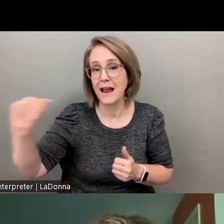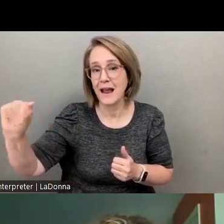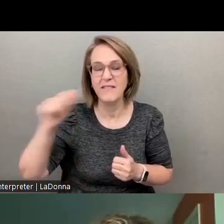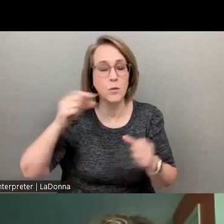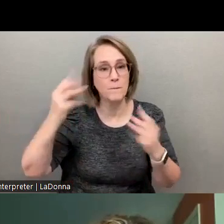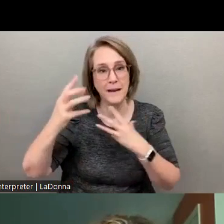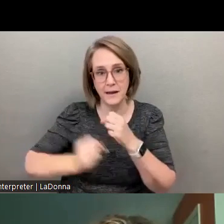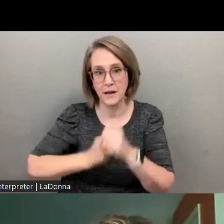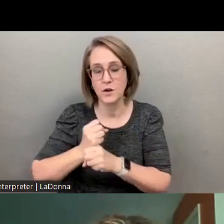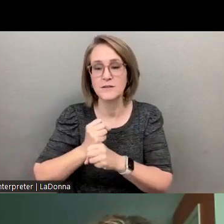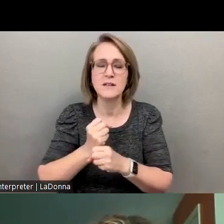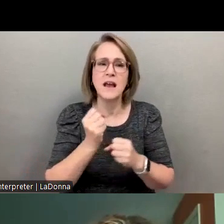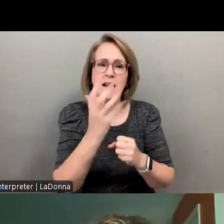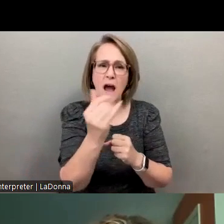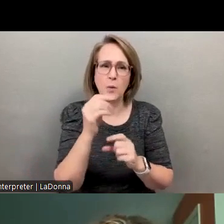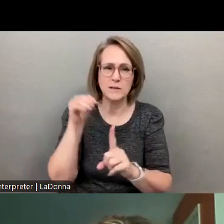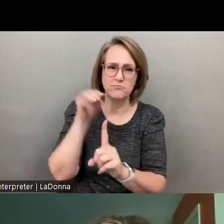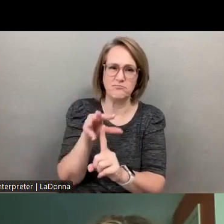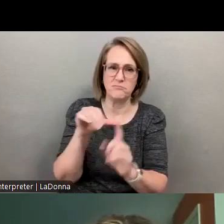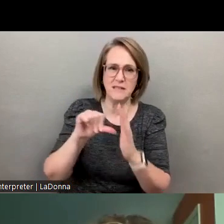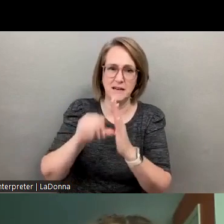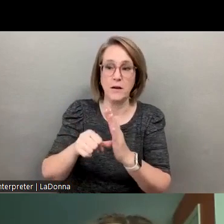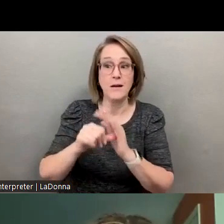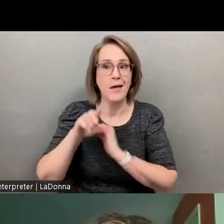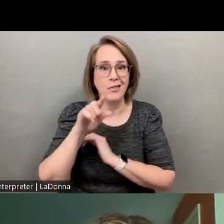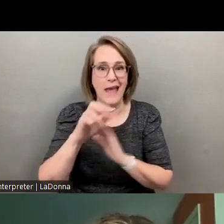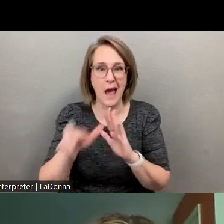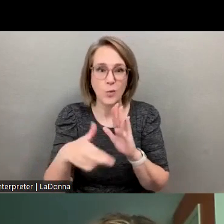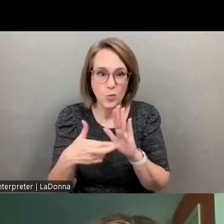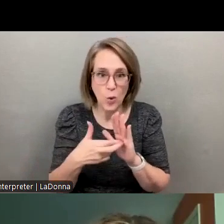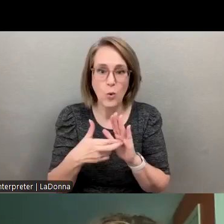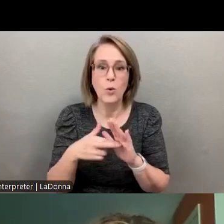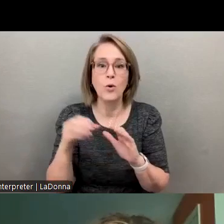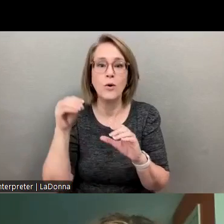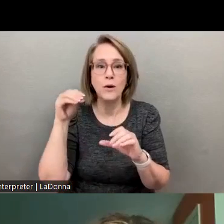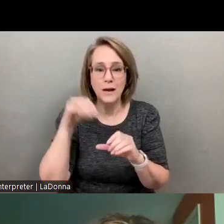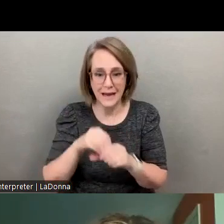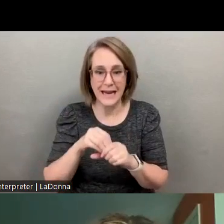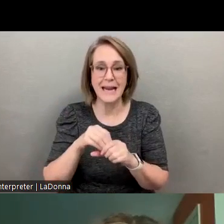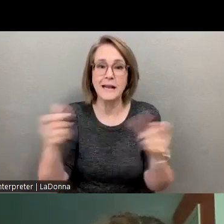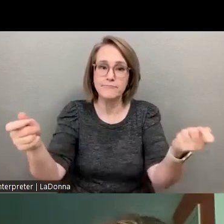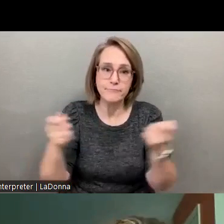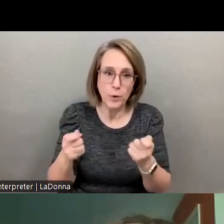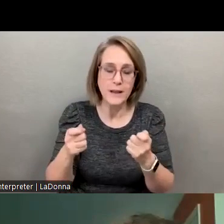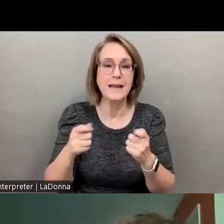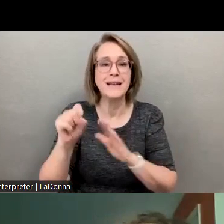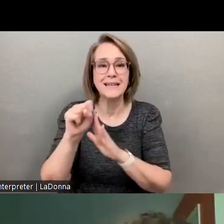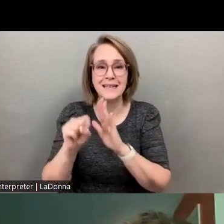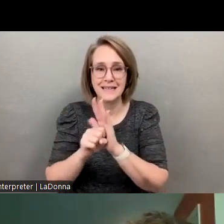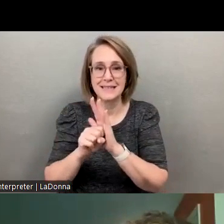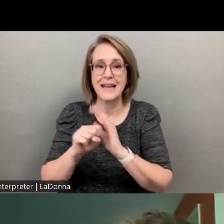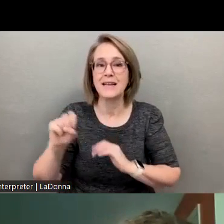I really want to emphasize their really important role in convening justice stakeholders within